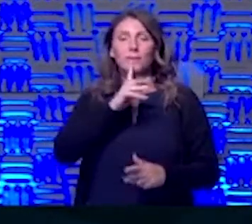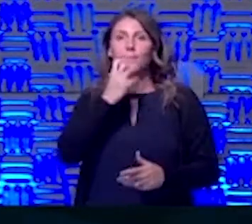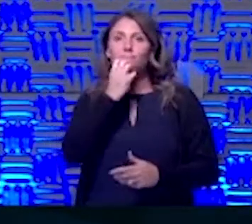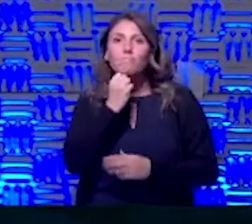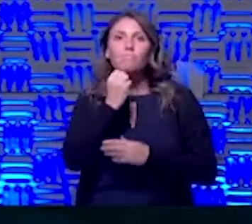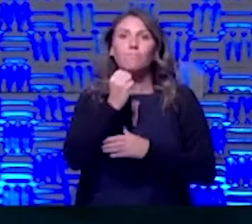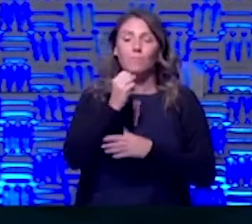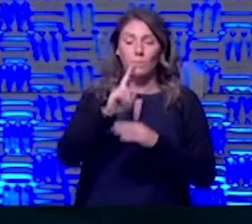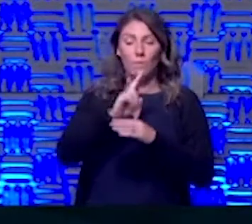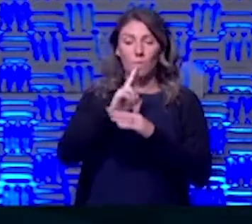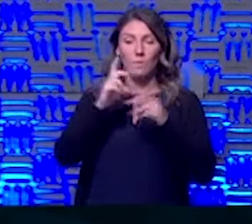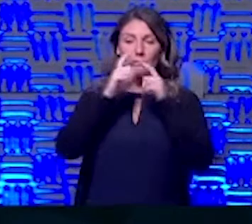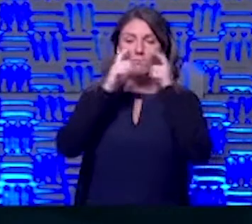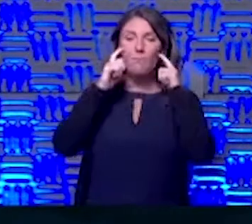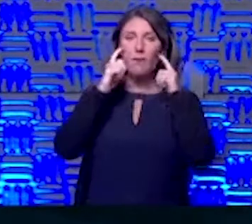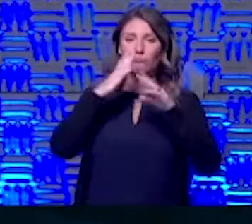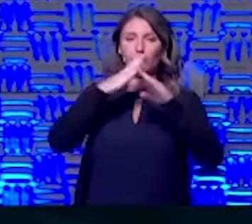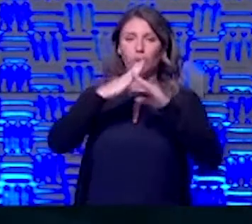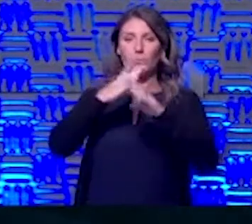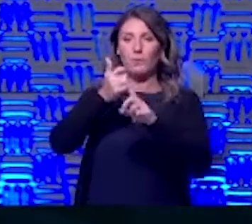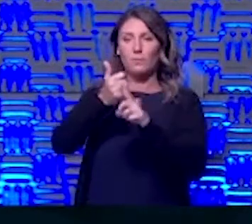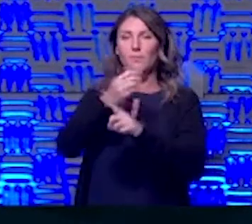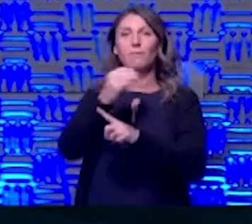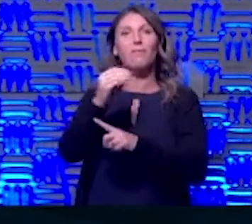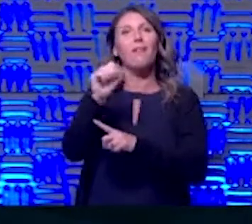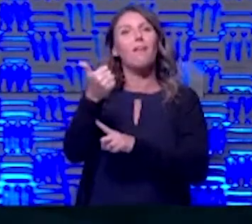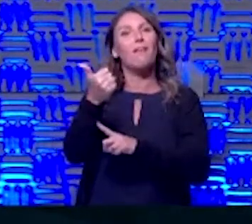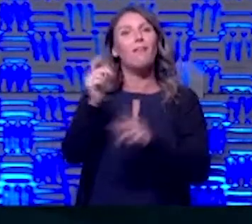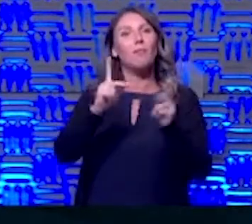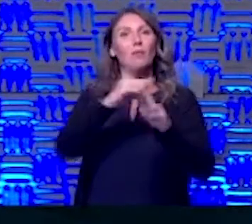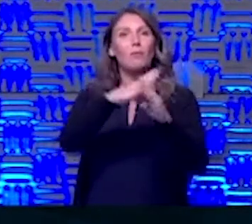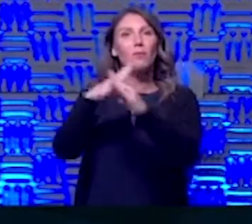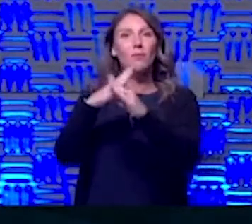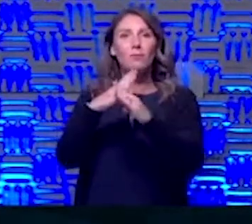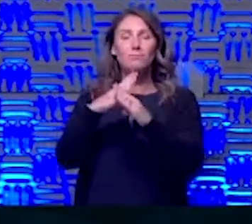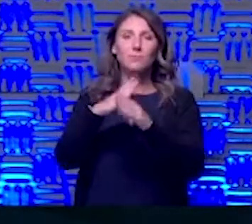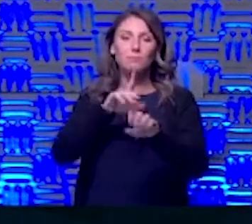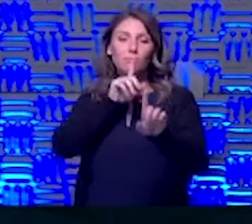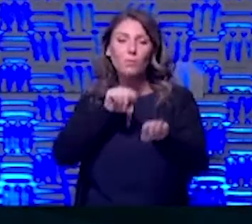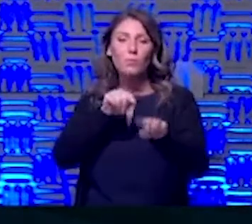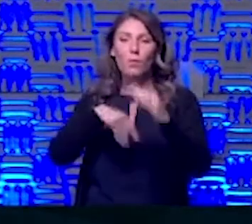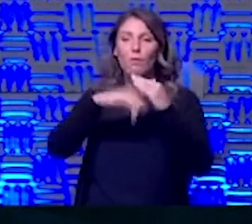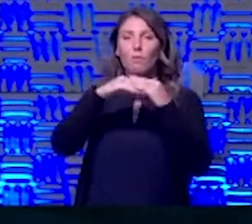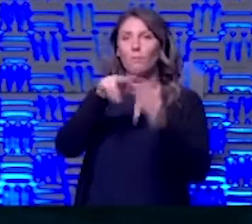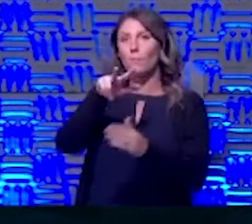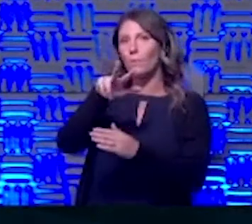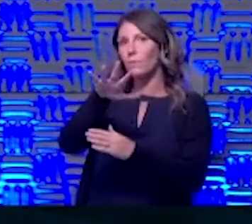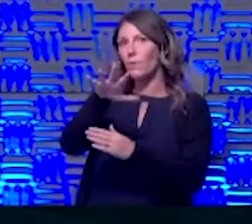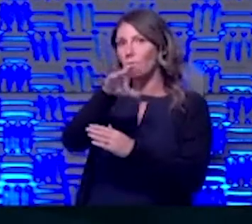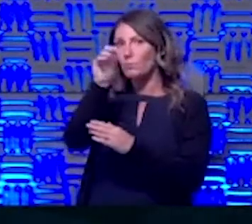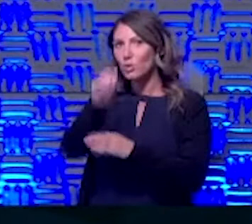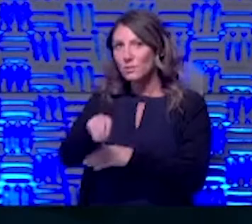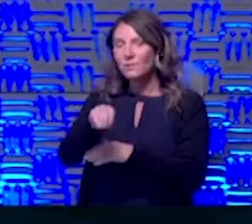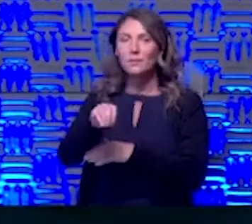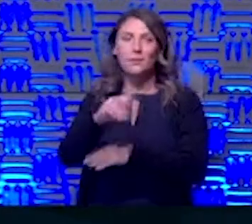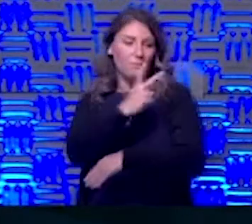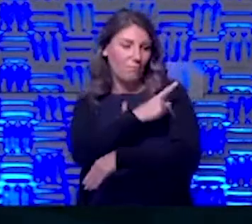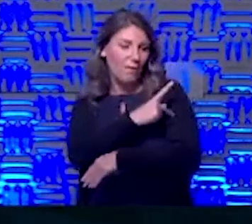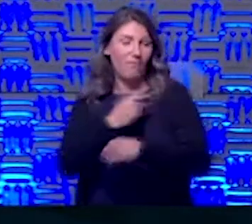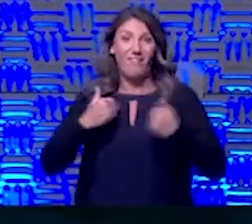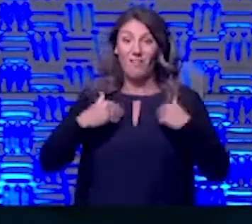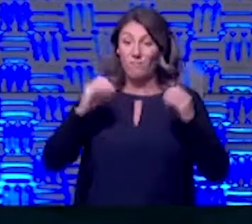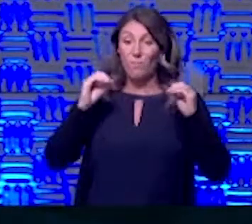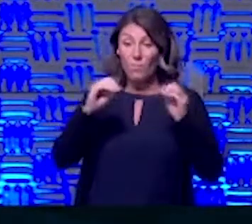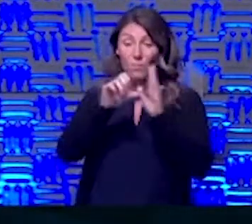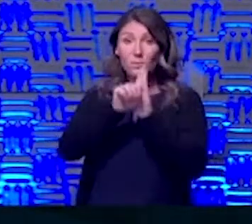help protect themselves and others. As you know, it's been reported that up to 35% of patients with COVID have no symptoms, and that over